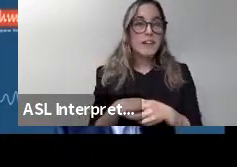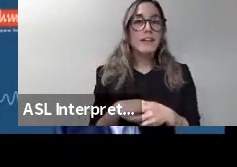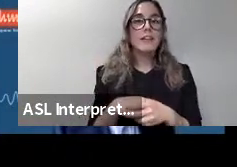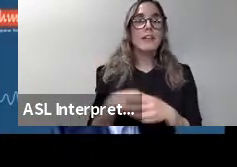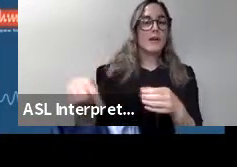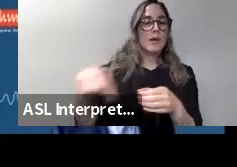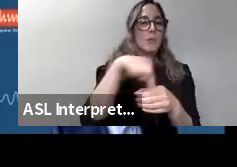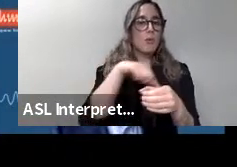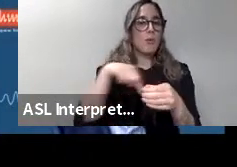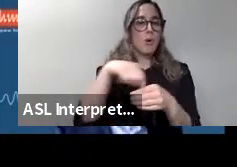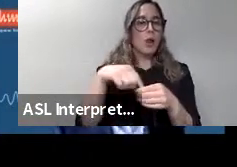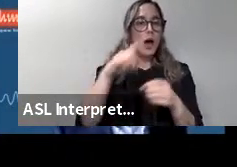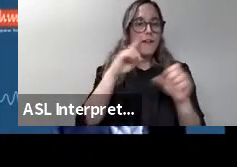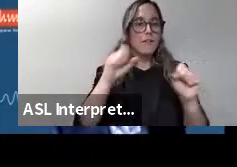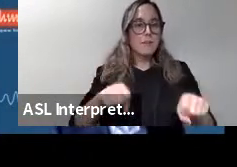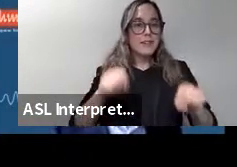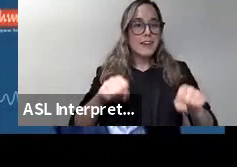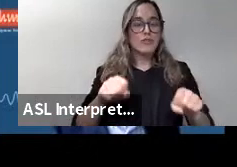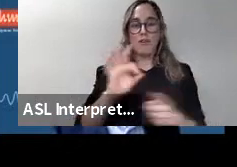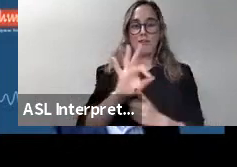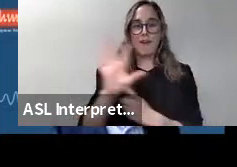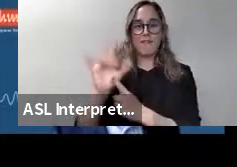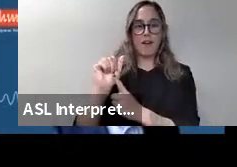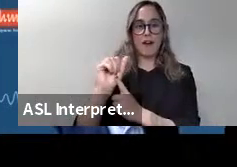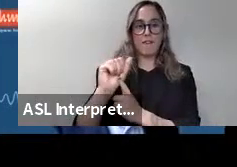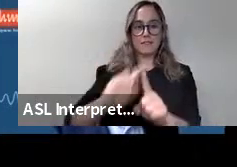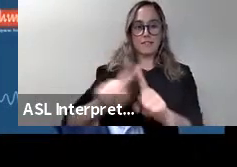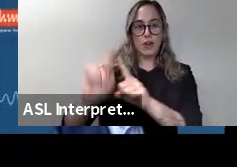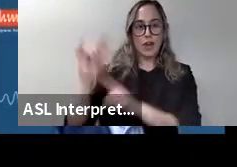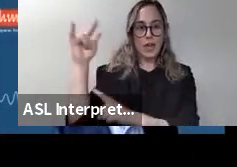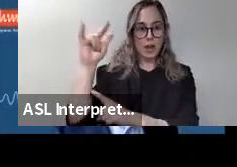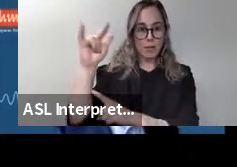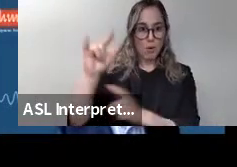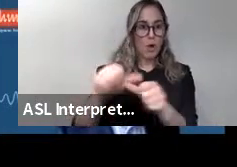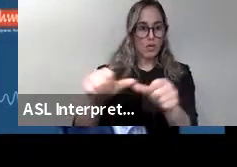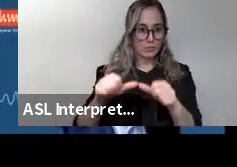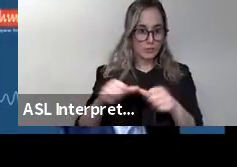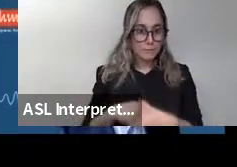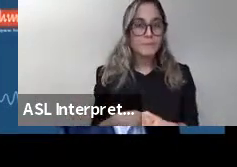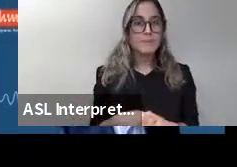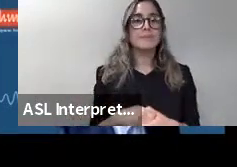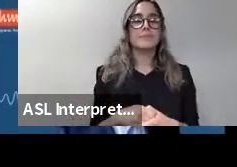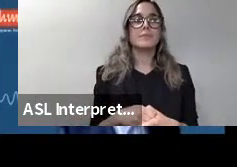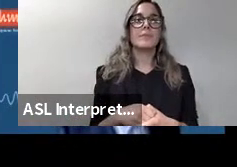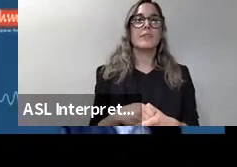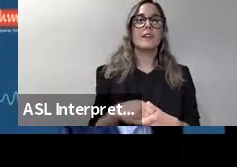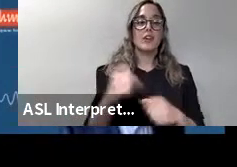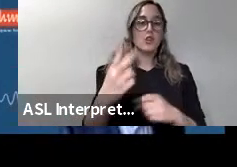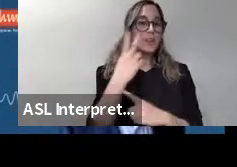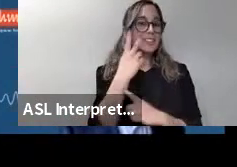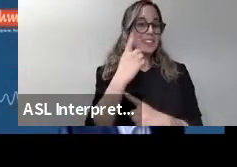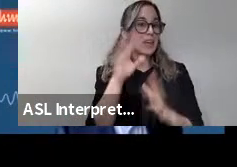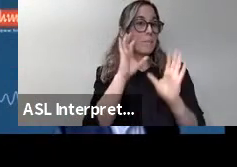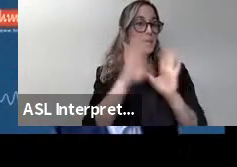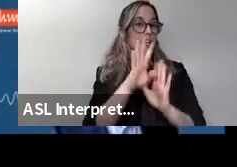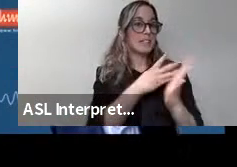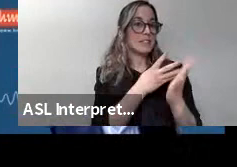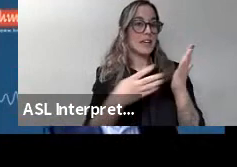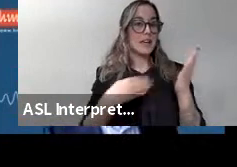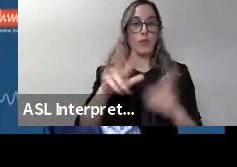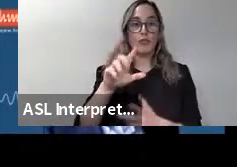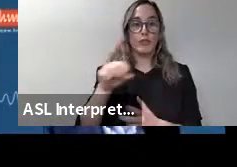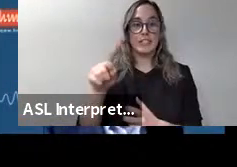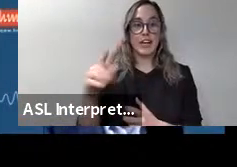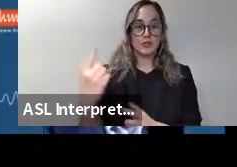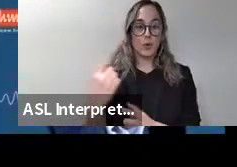potentially eligible airports. 95 airports are depicted on the next slide and listed in the report's table 3-1. This map shows the